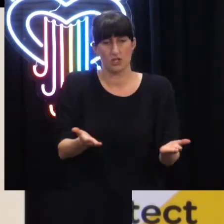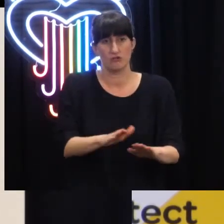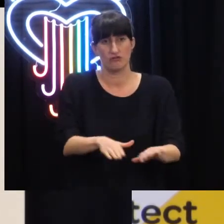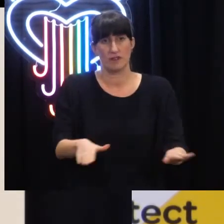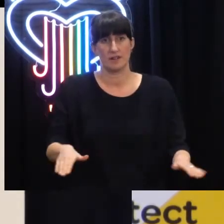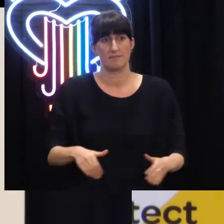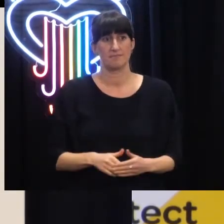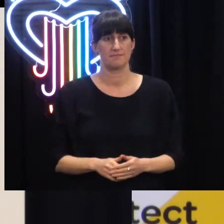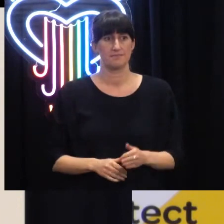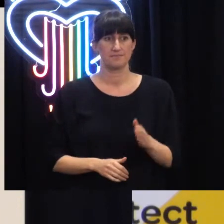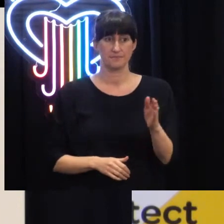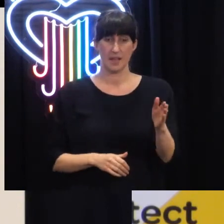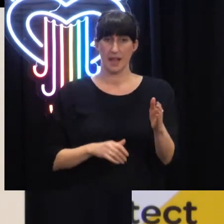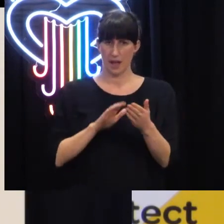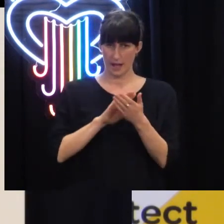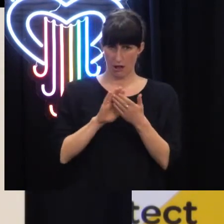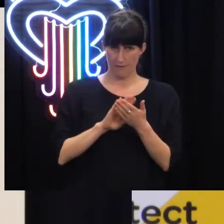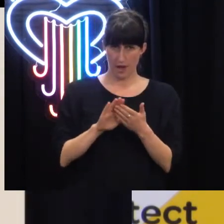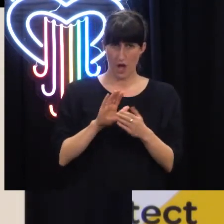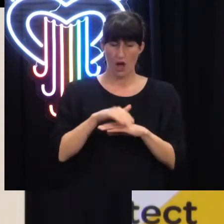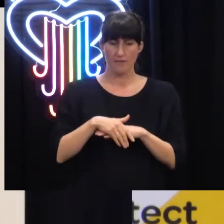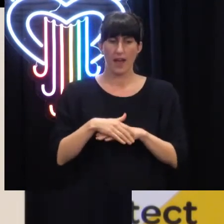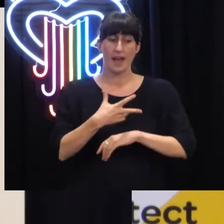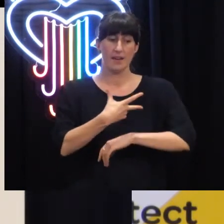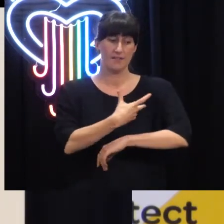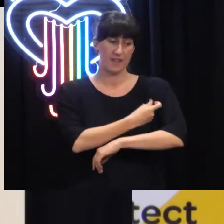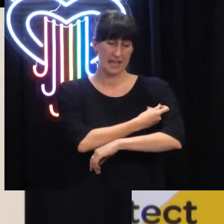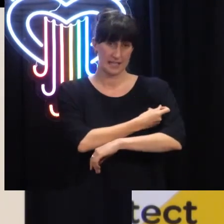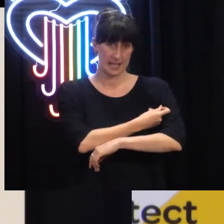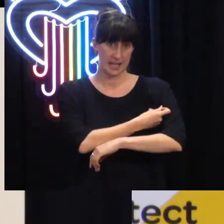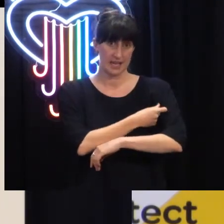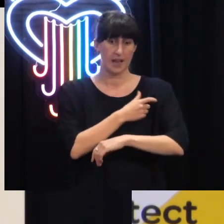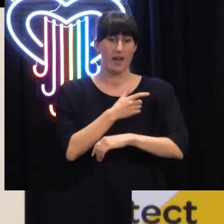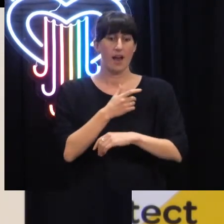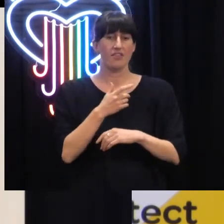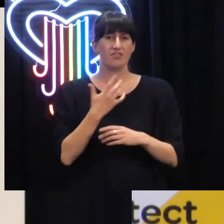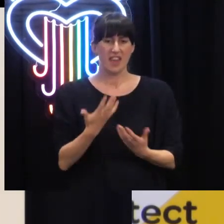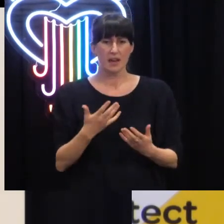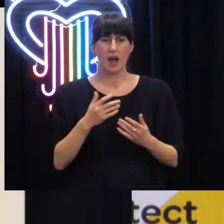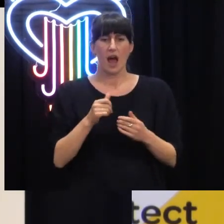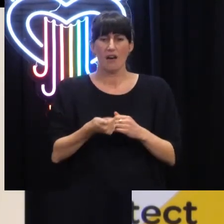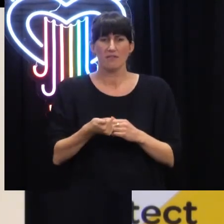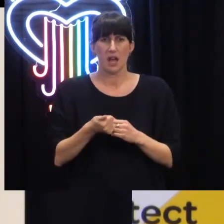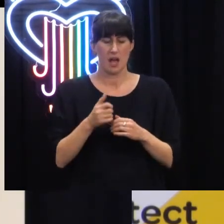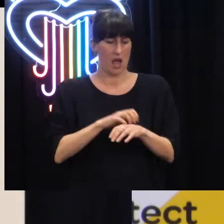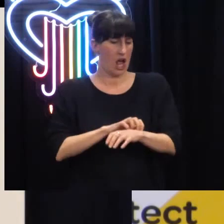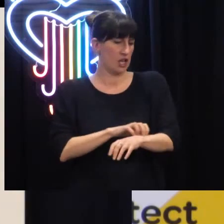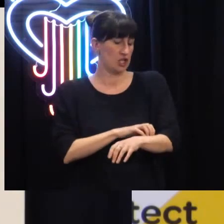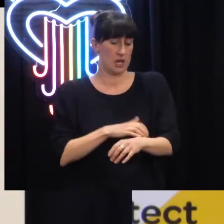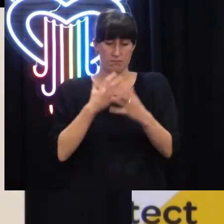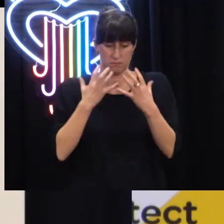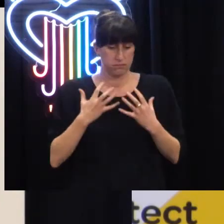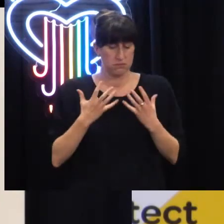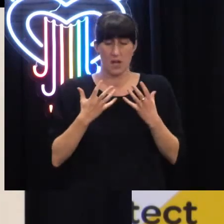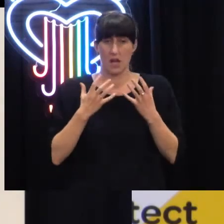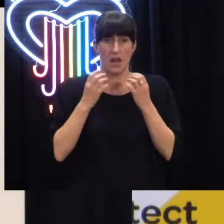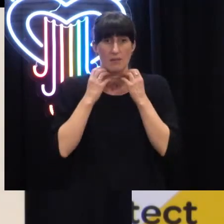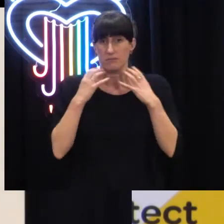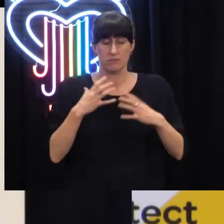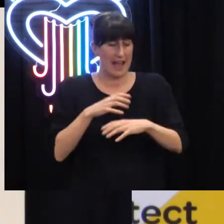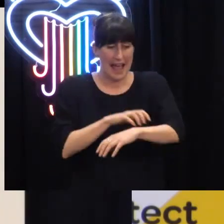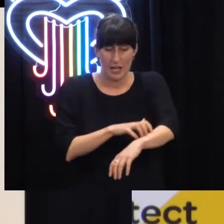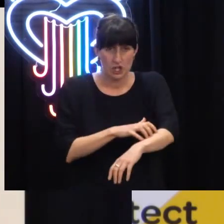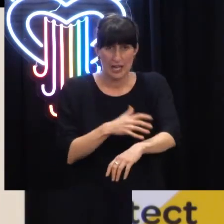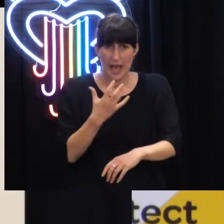an allergic reaction to the COVID-19 vaccine have to pay for the treatment? They would be covered by ACC.